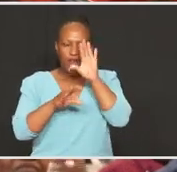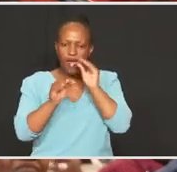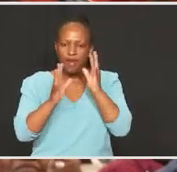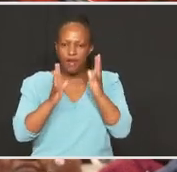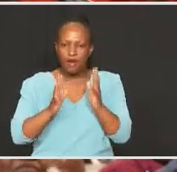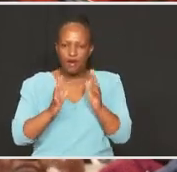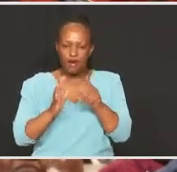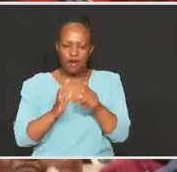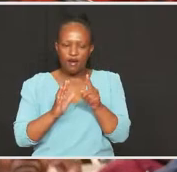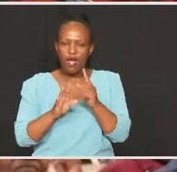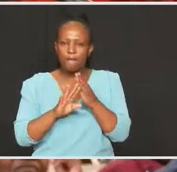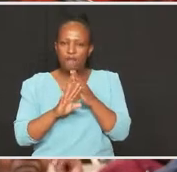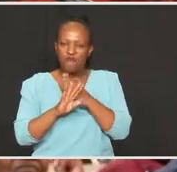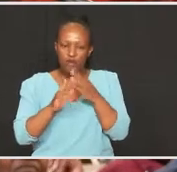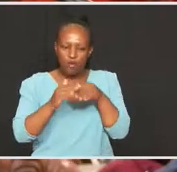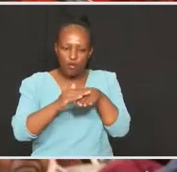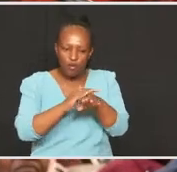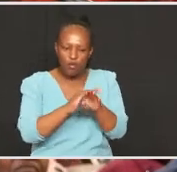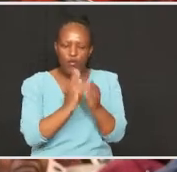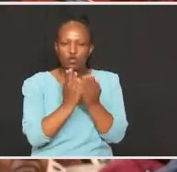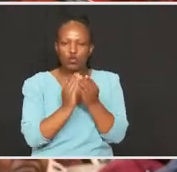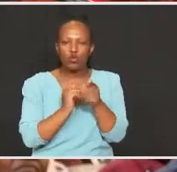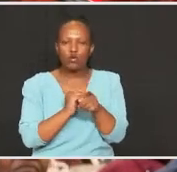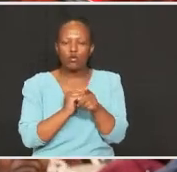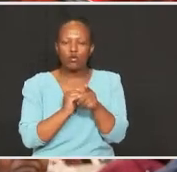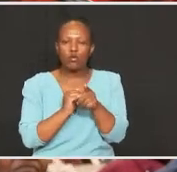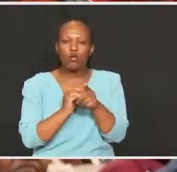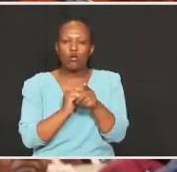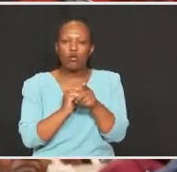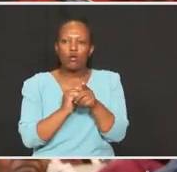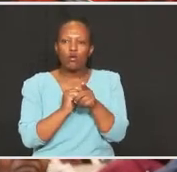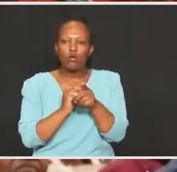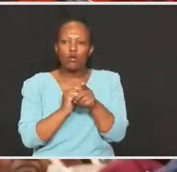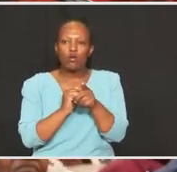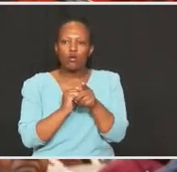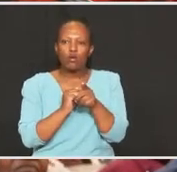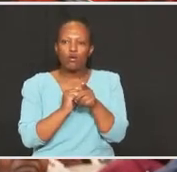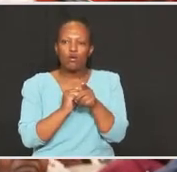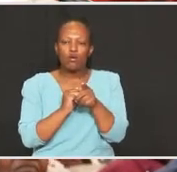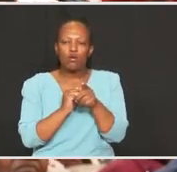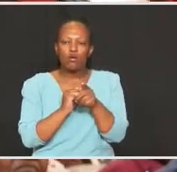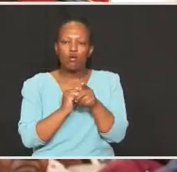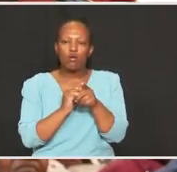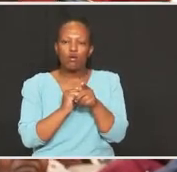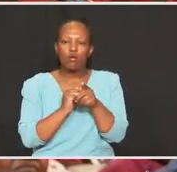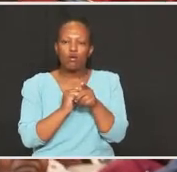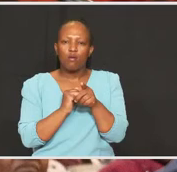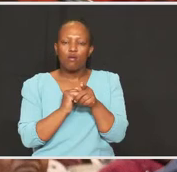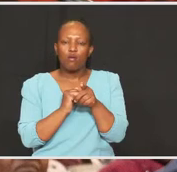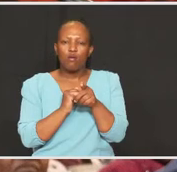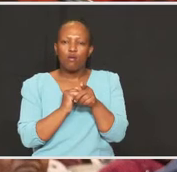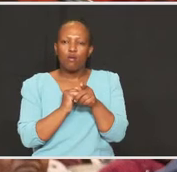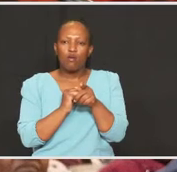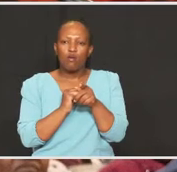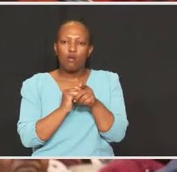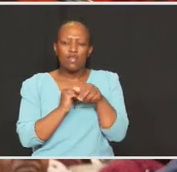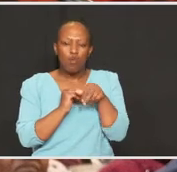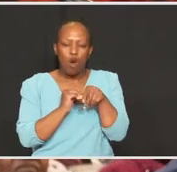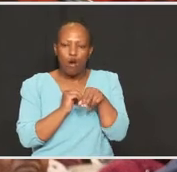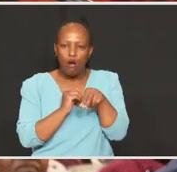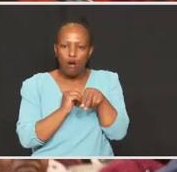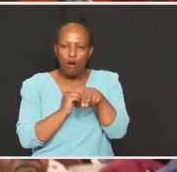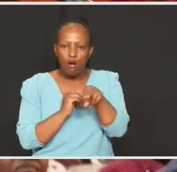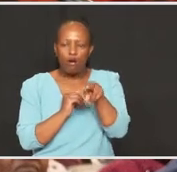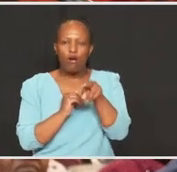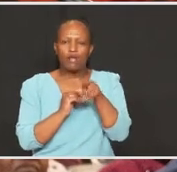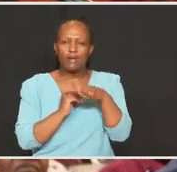premises they are actually they via through a lot of dangerous zones